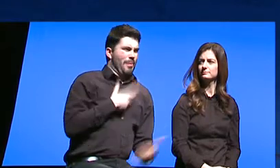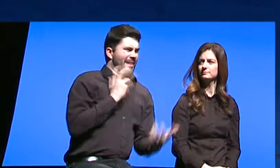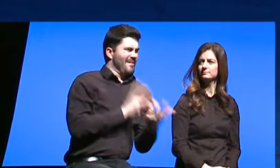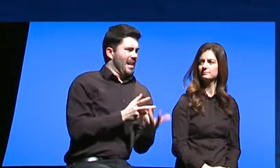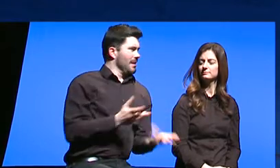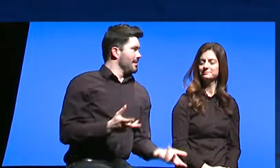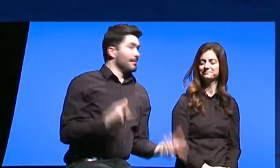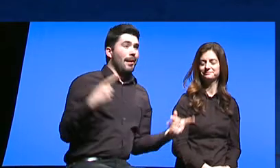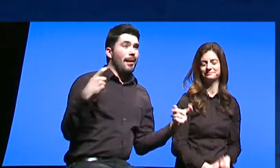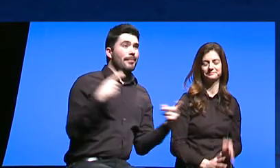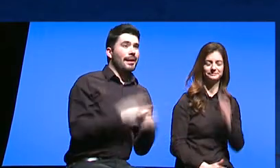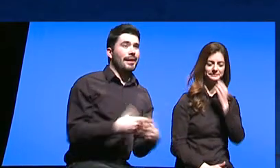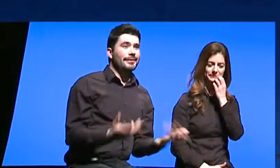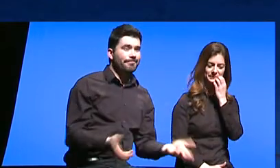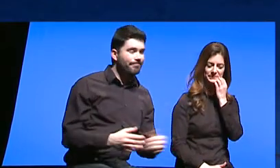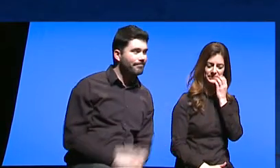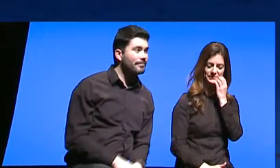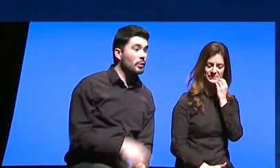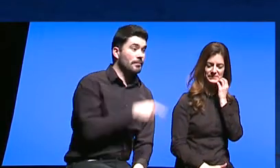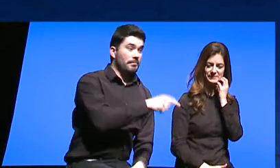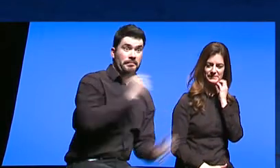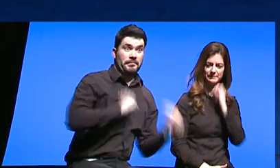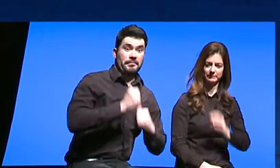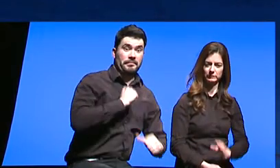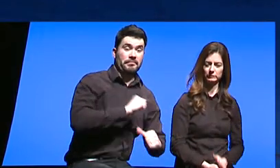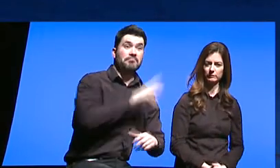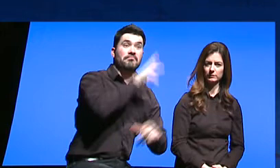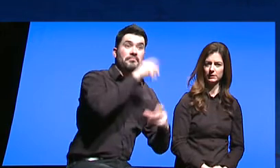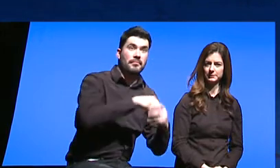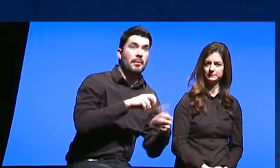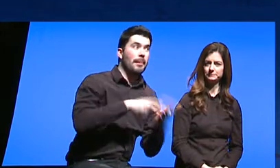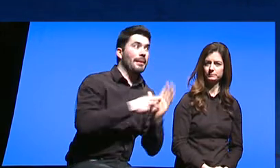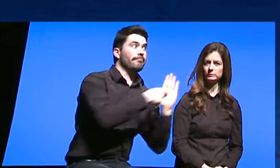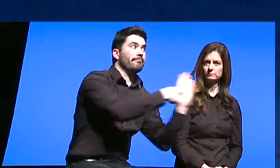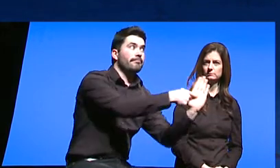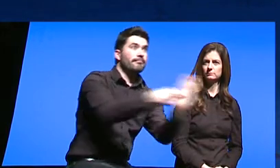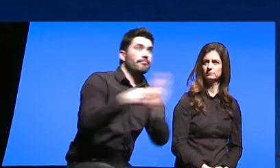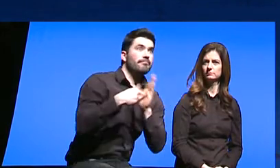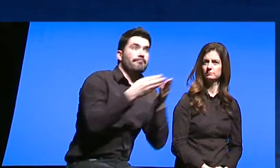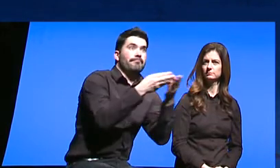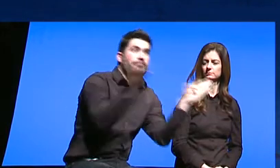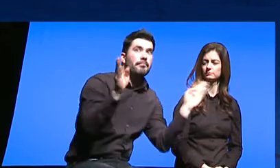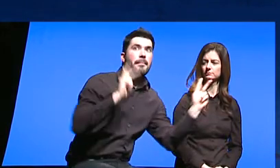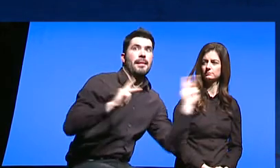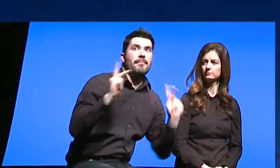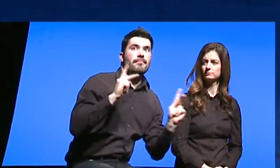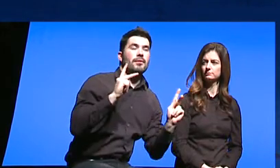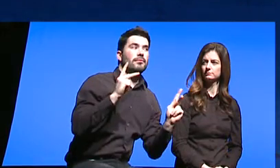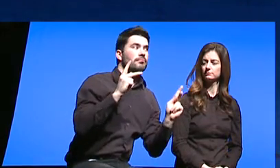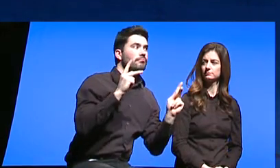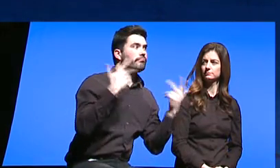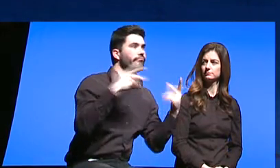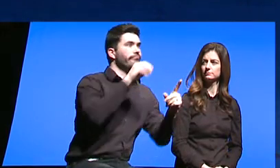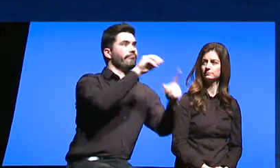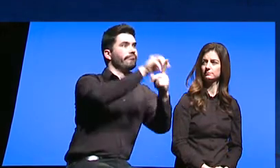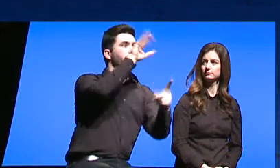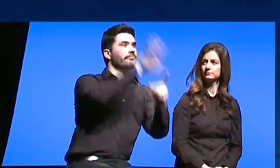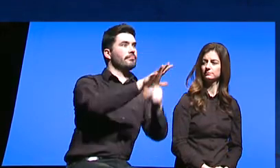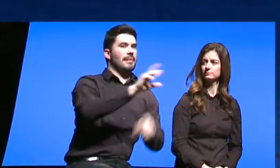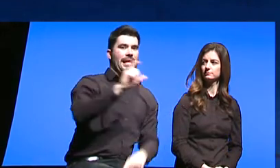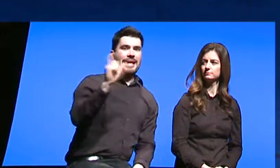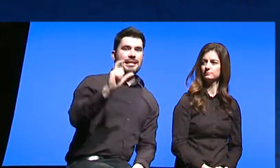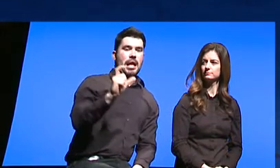So when I do this show, I think it gives the general public a sense that Islam is, it's not this one